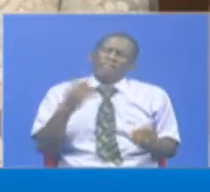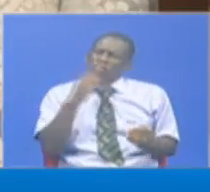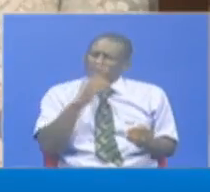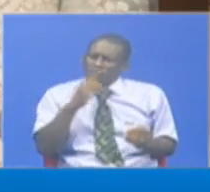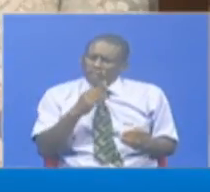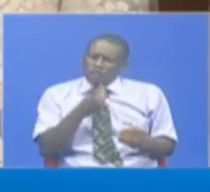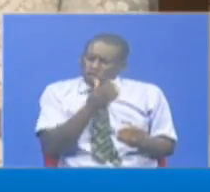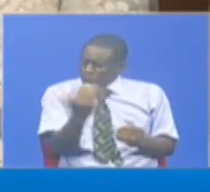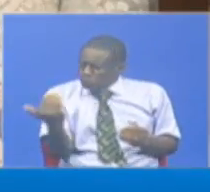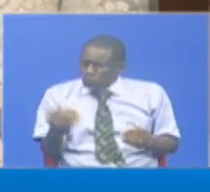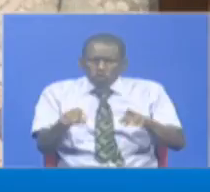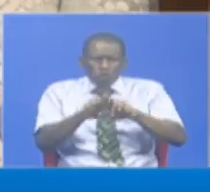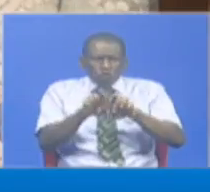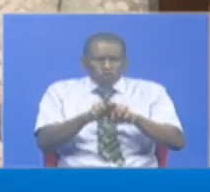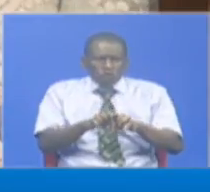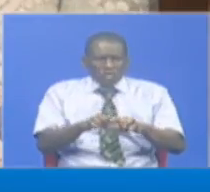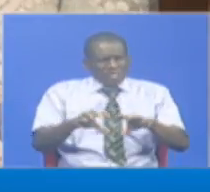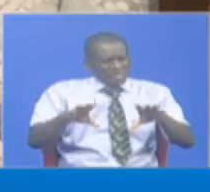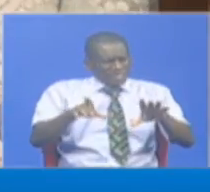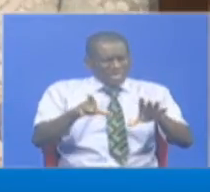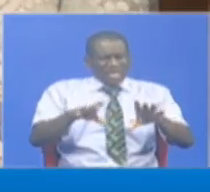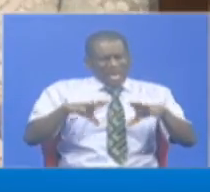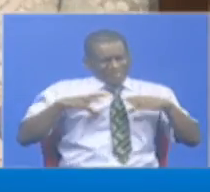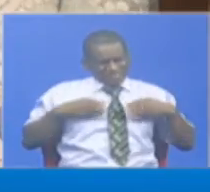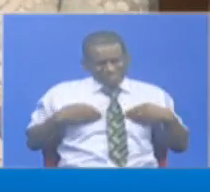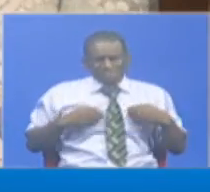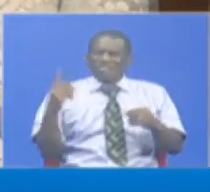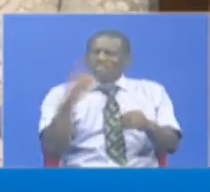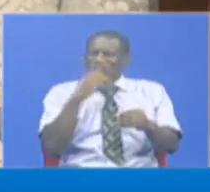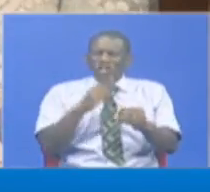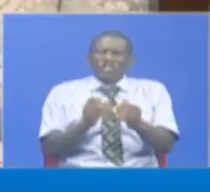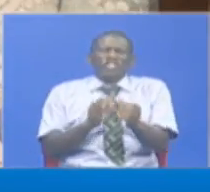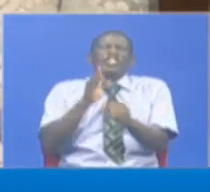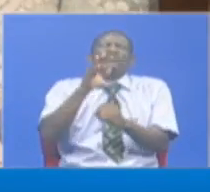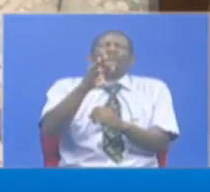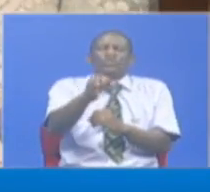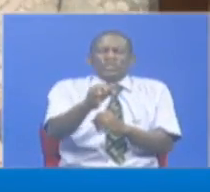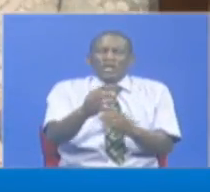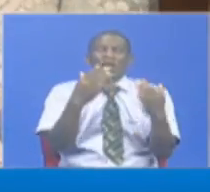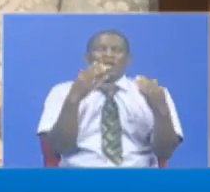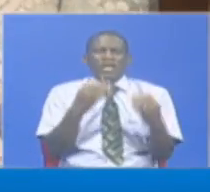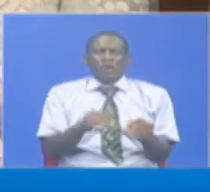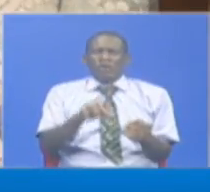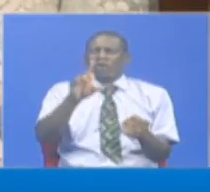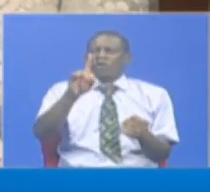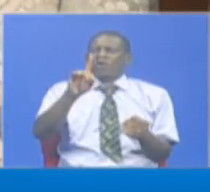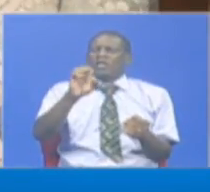also end up accepting violence at their later age. So, Divine, you can see